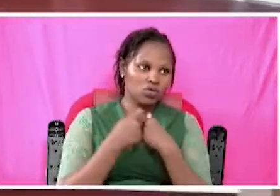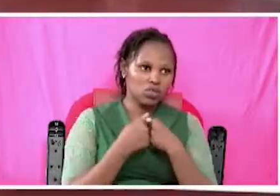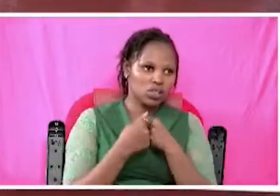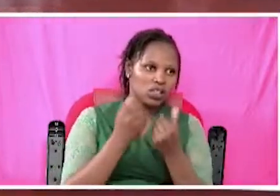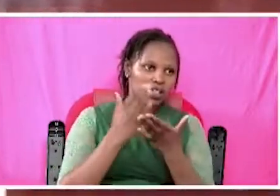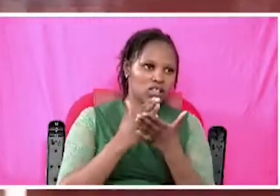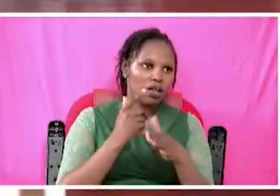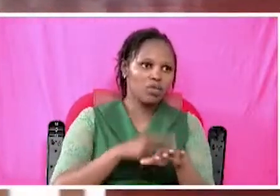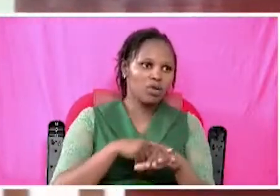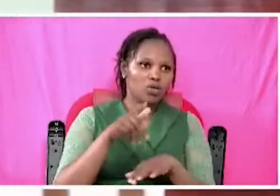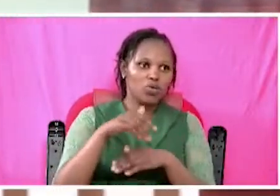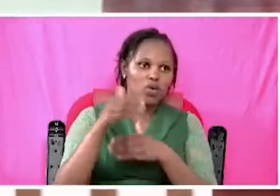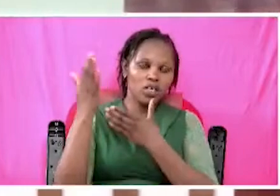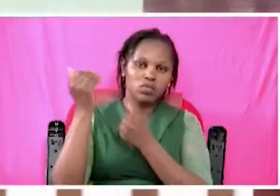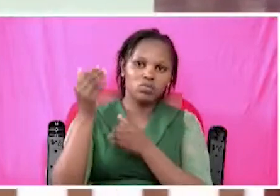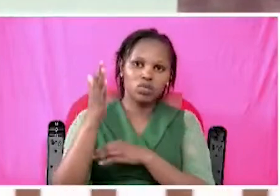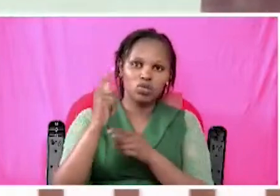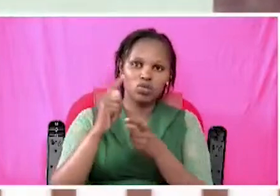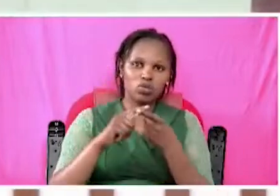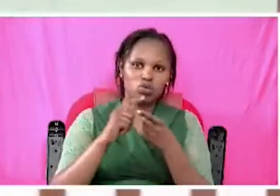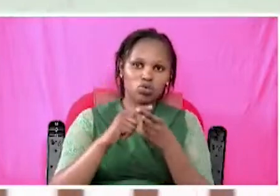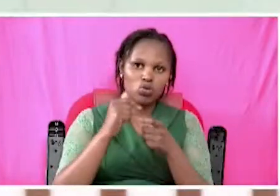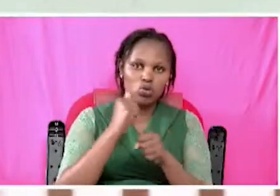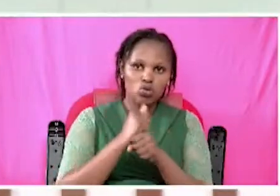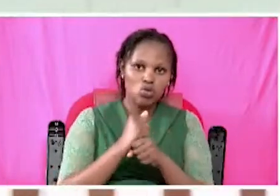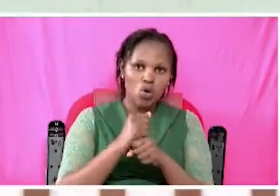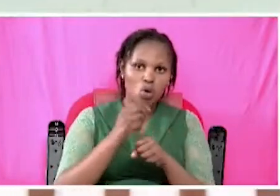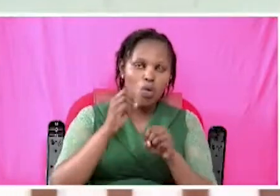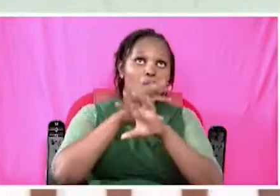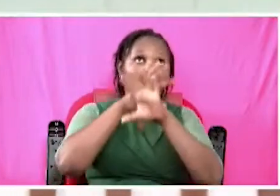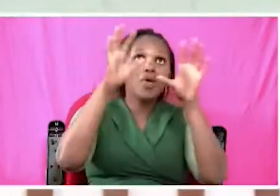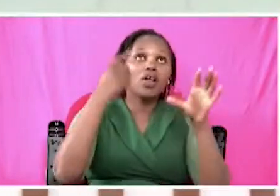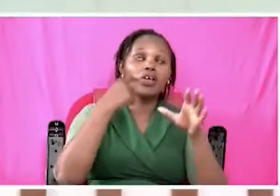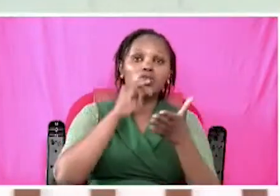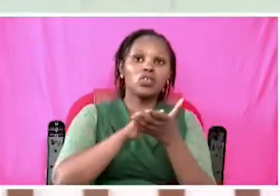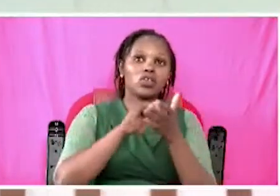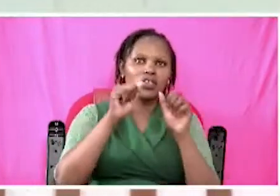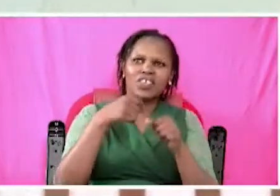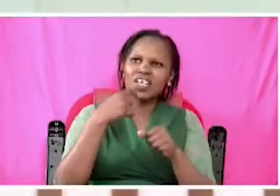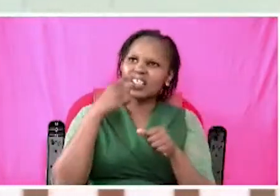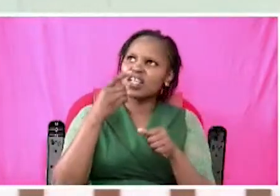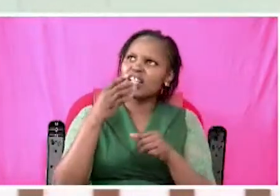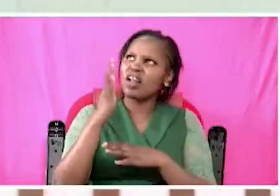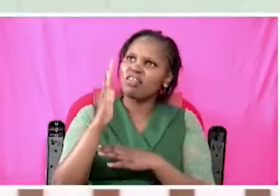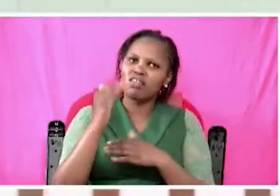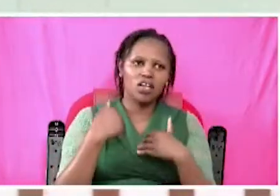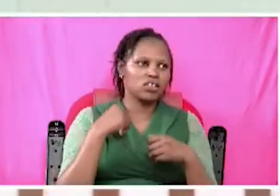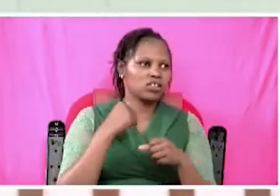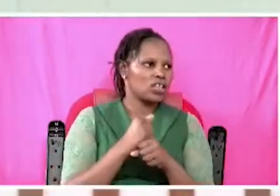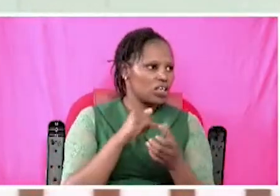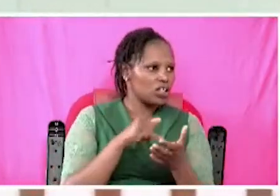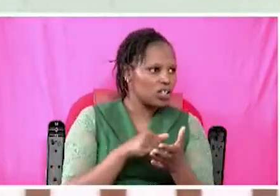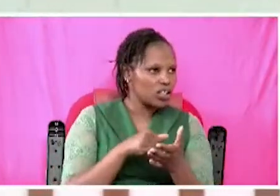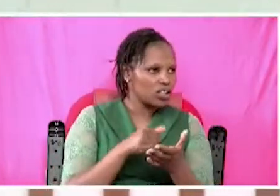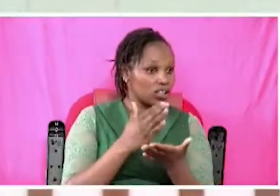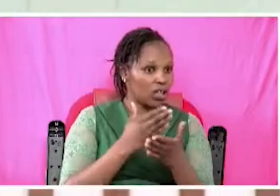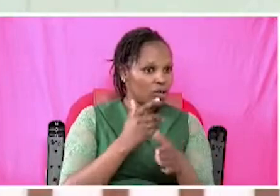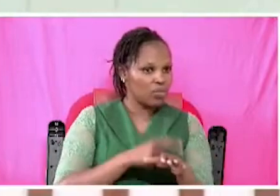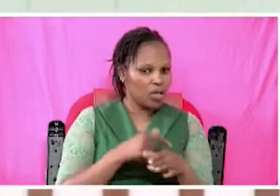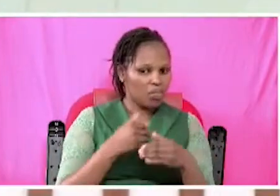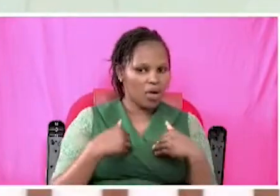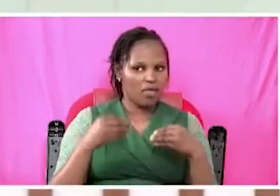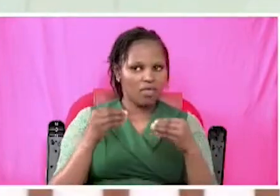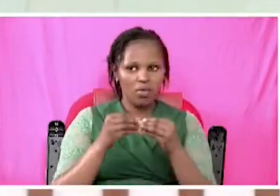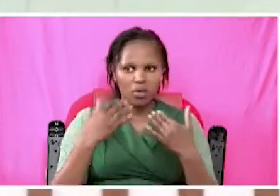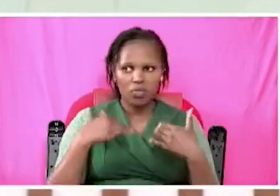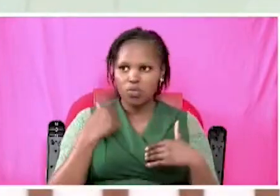expect God to do miracles so that we see that it is God who has done it. Huge things. Sometimes I've met people who move from